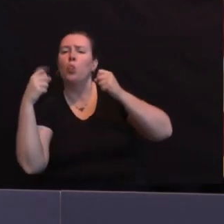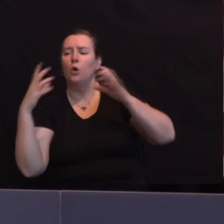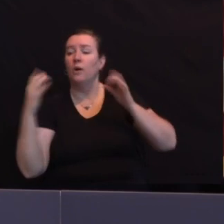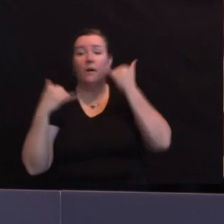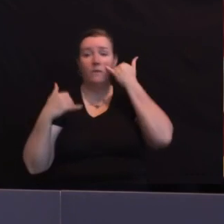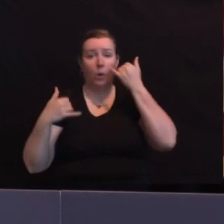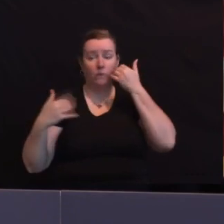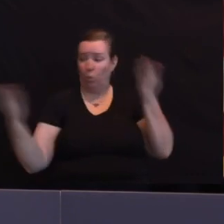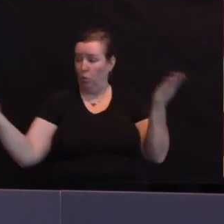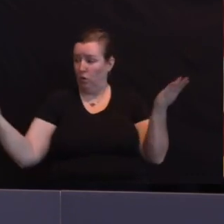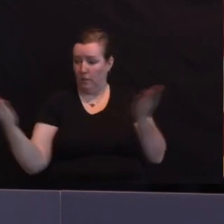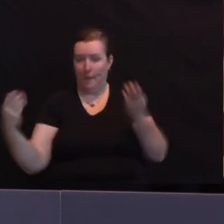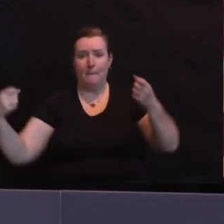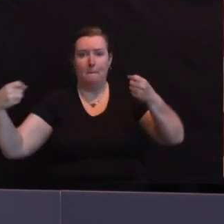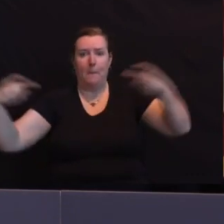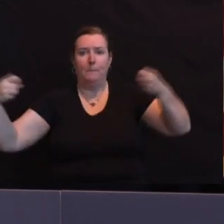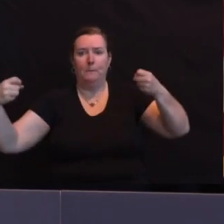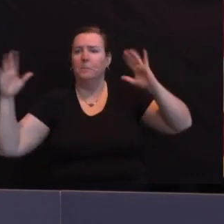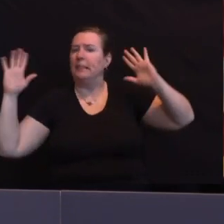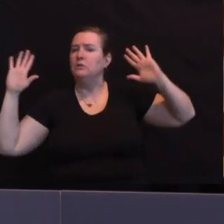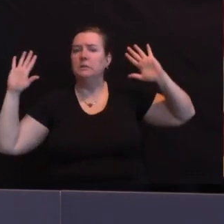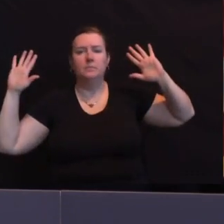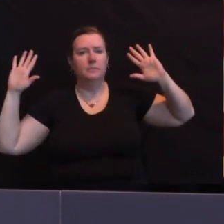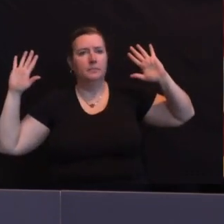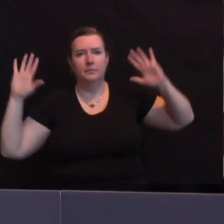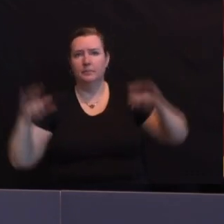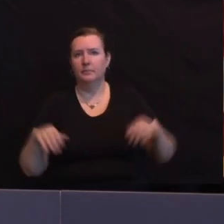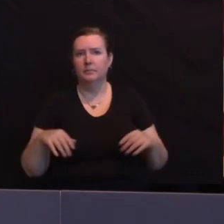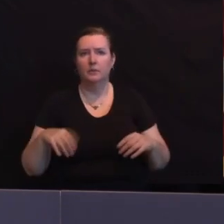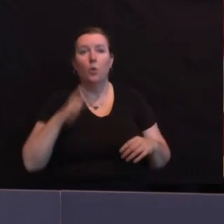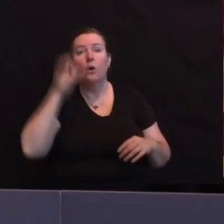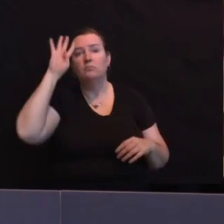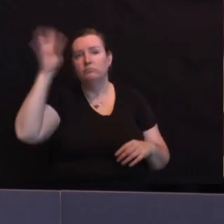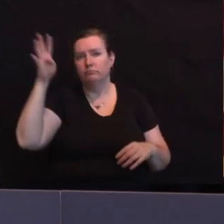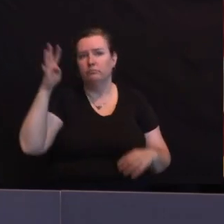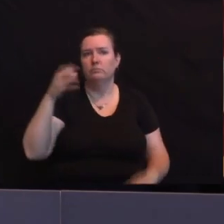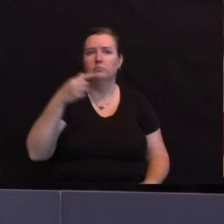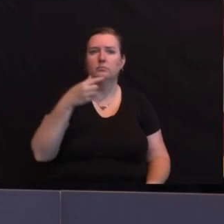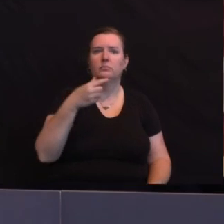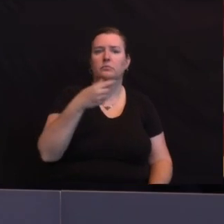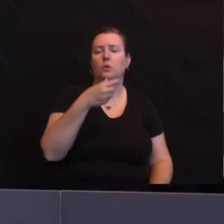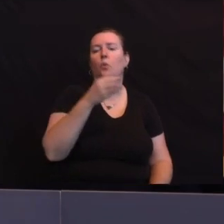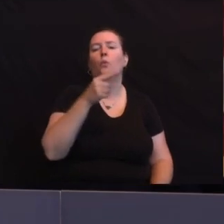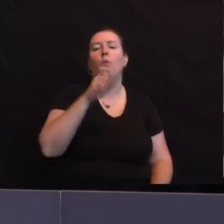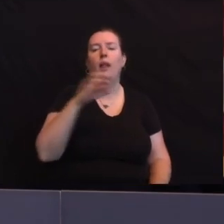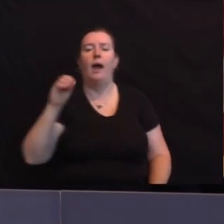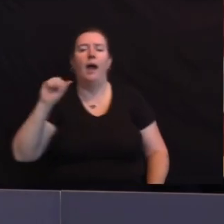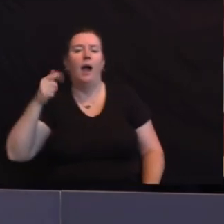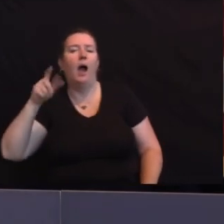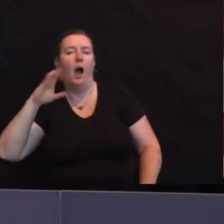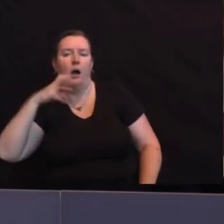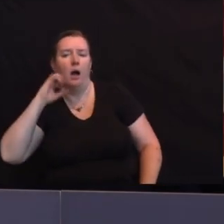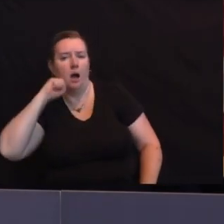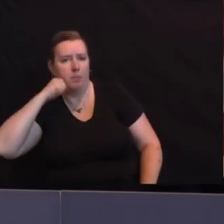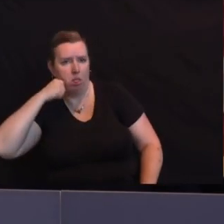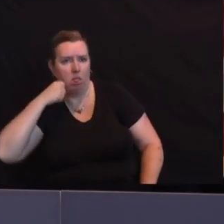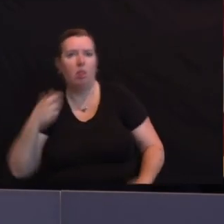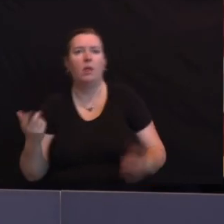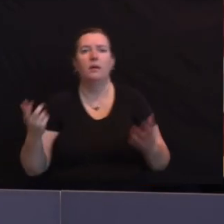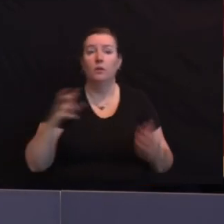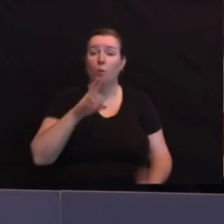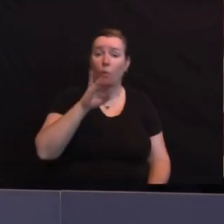works through an underlying system developed by Google and Apple. To date, COVID Alert NJ has been adopted